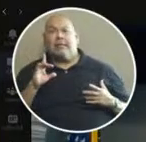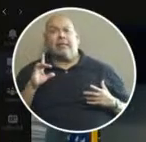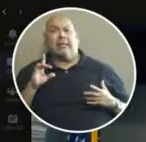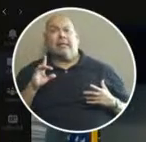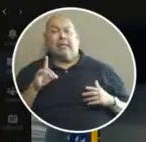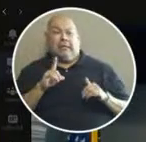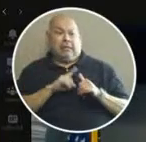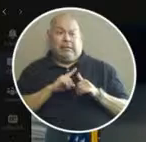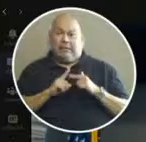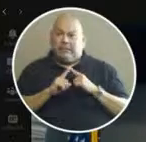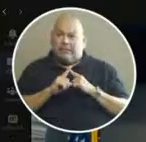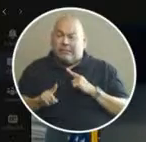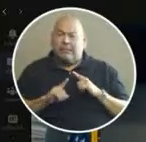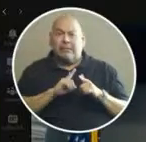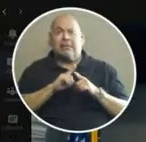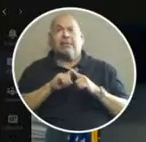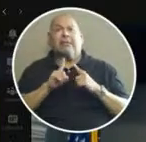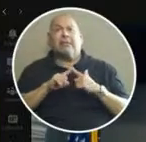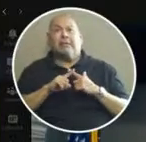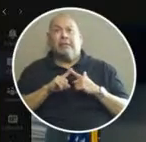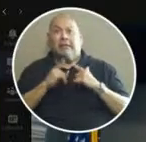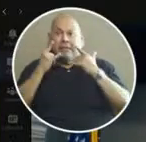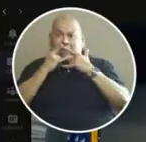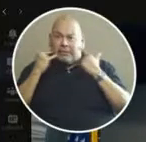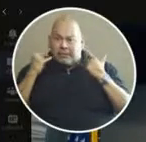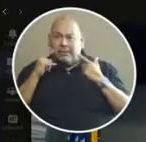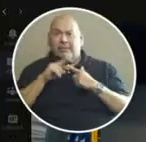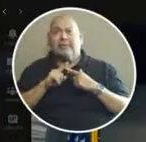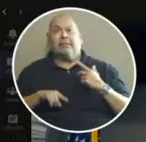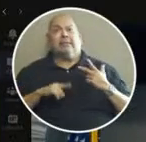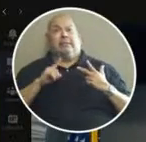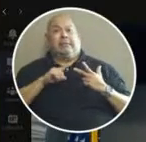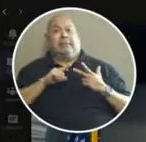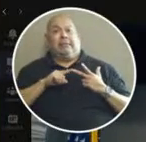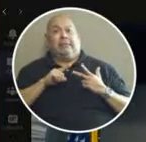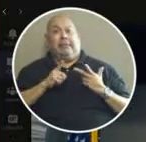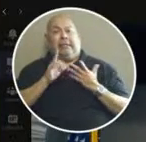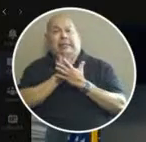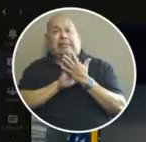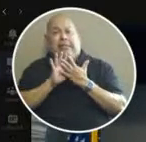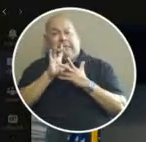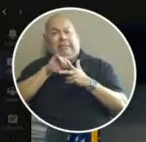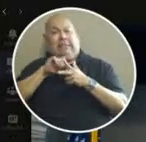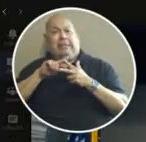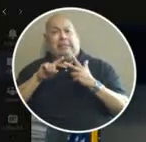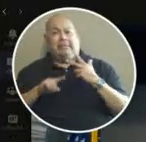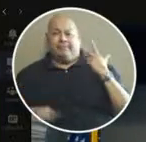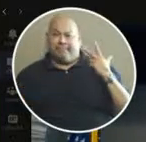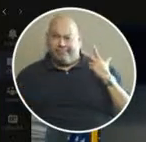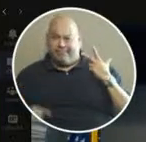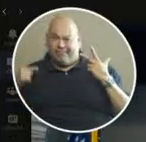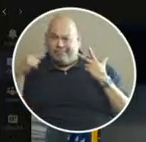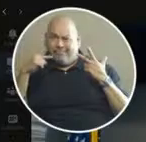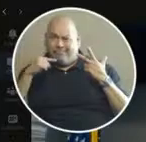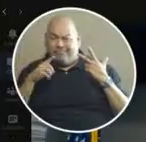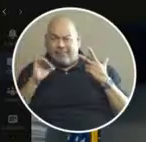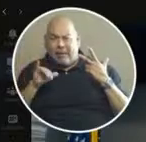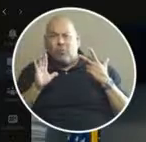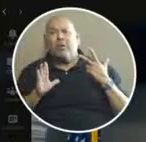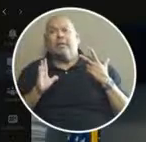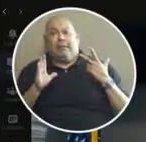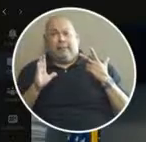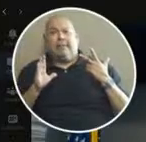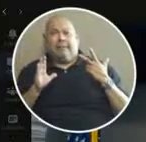practicar la sana distancia y el ponerse la máscara cuando salgan en público son los 3 elementos que nos van